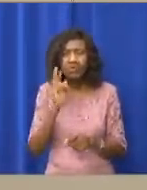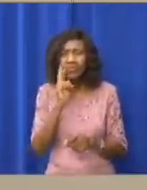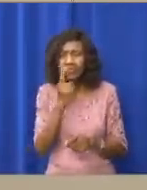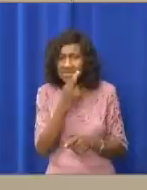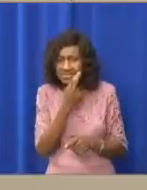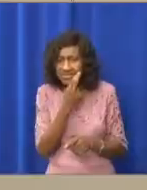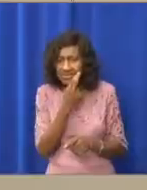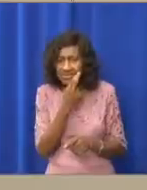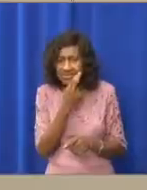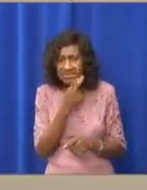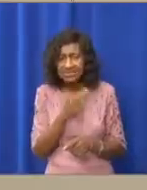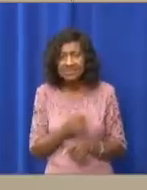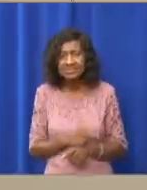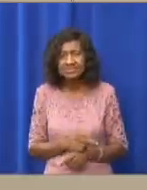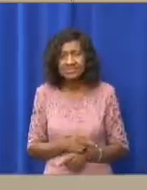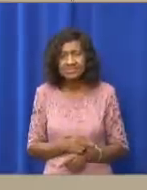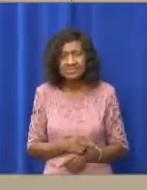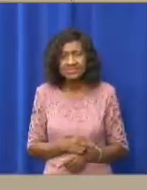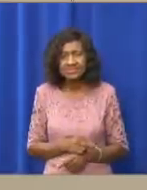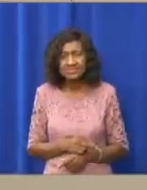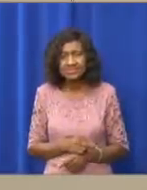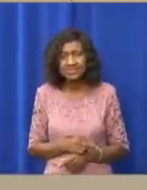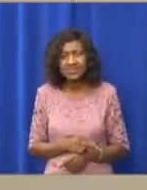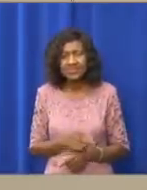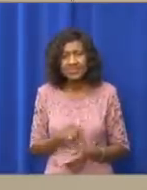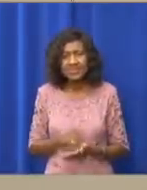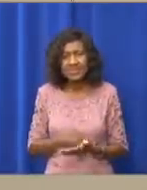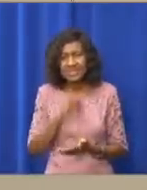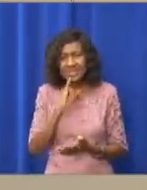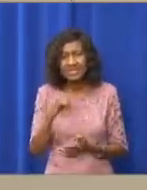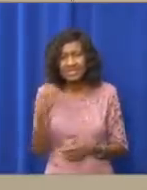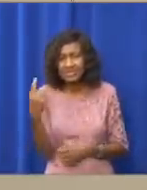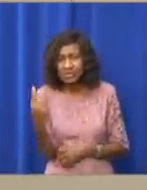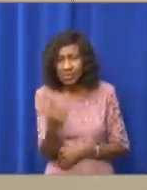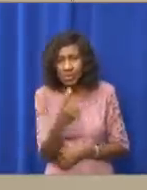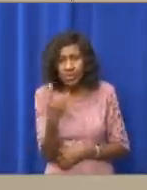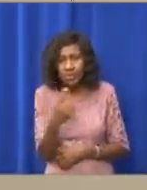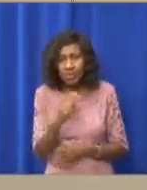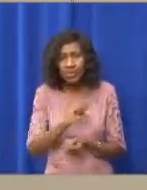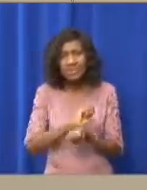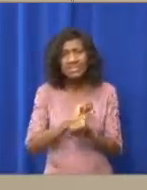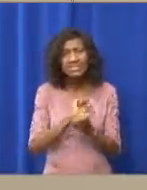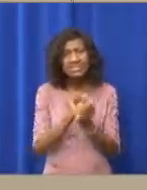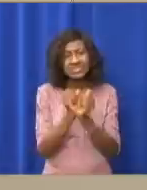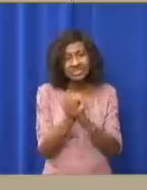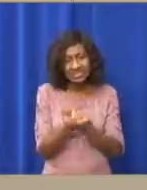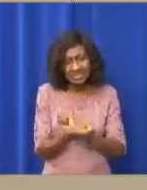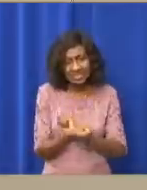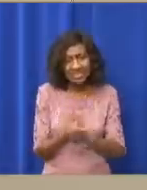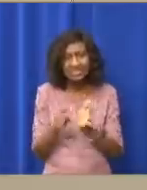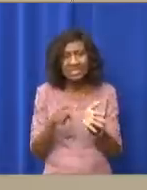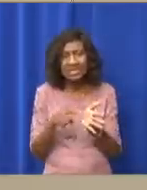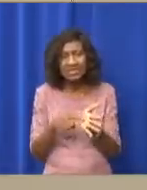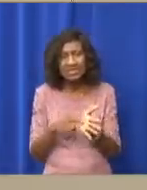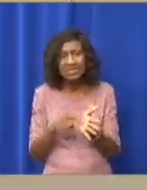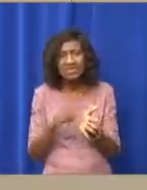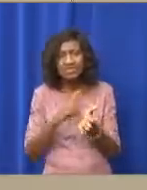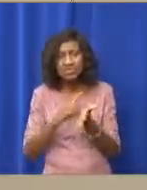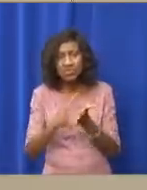your food. So that is really the only significant change over the course of this